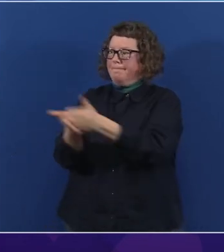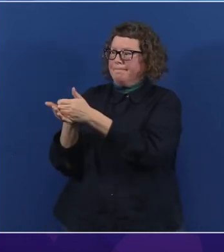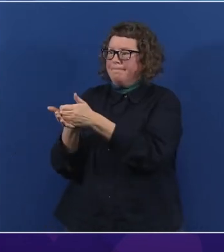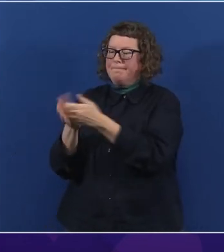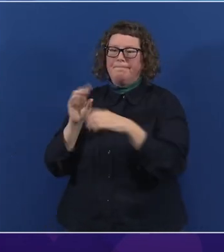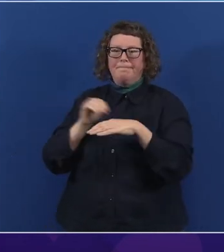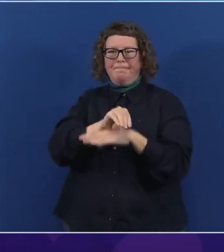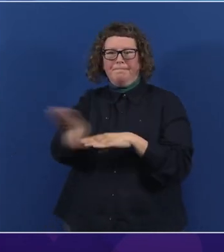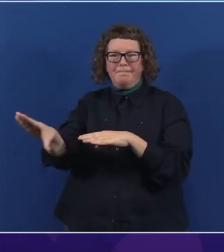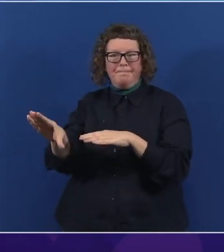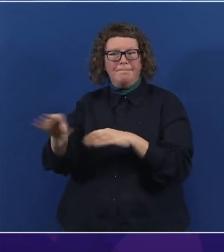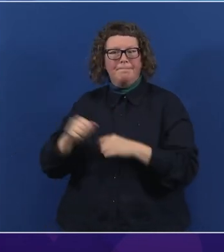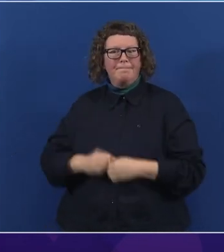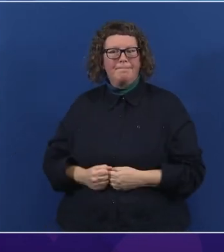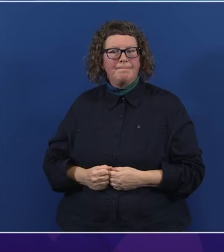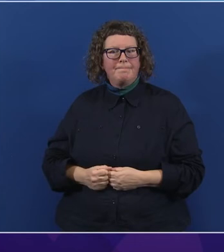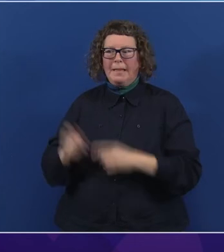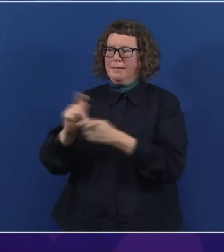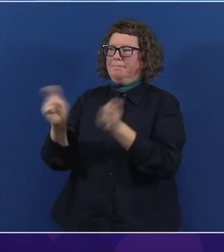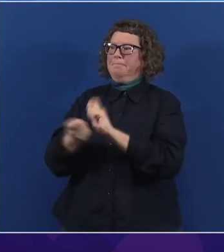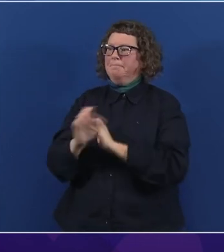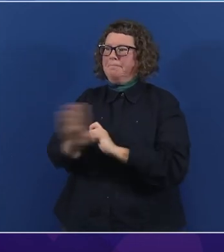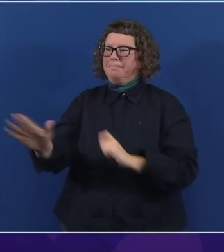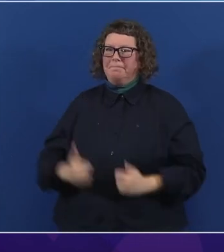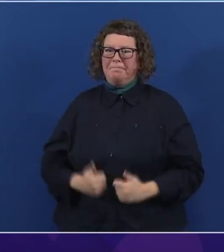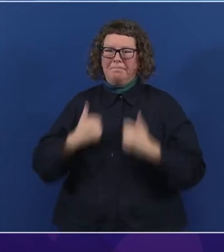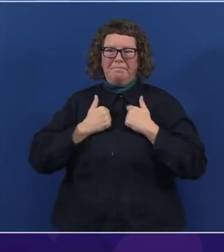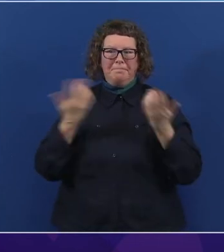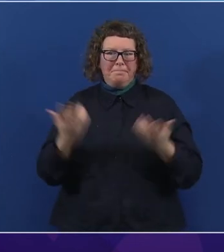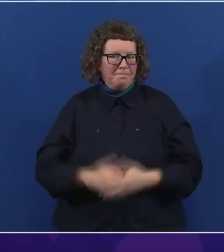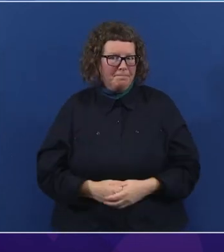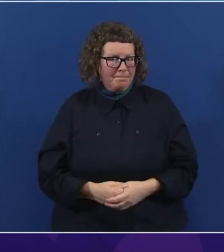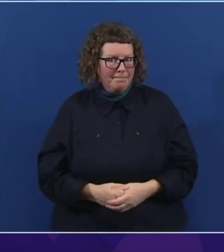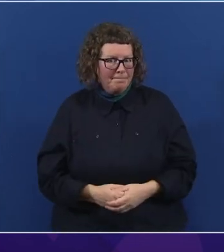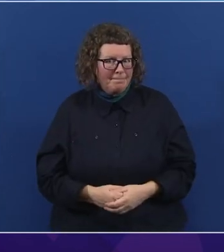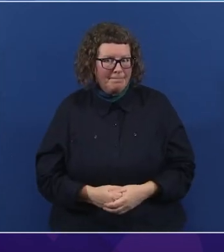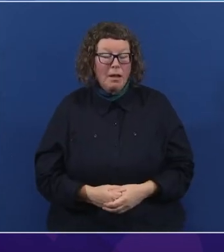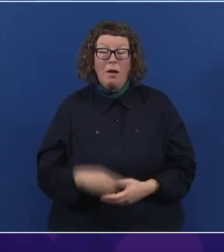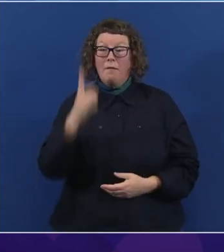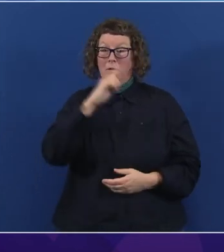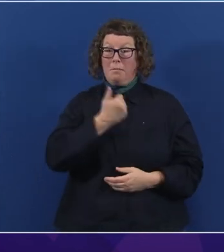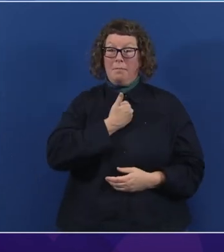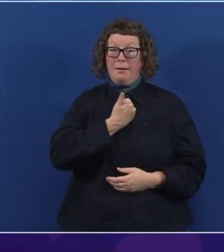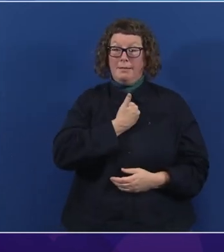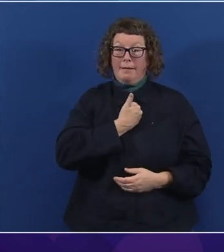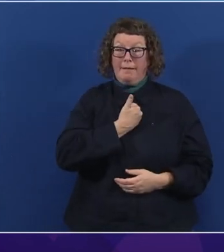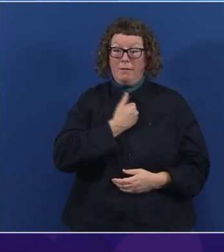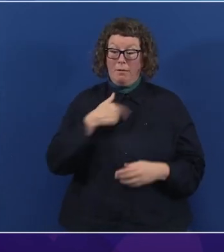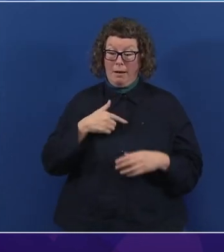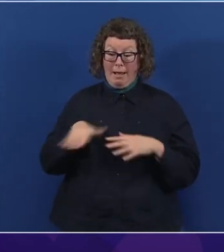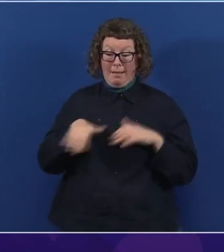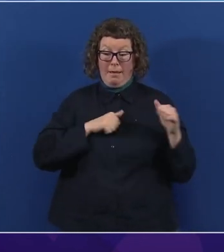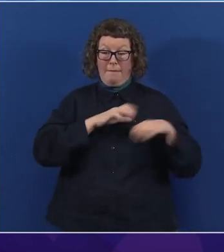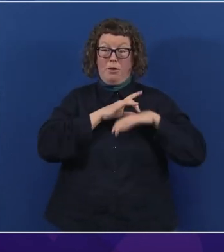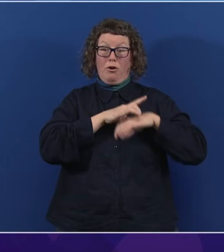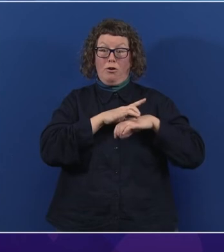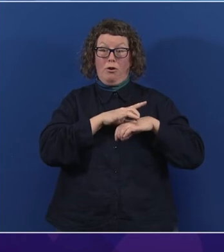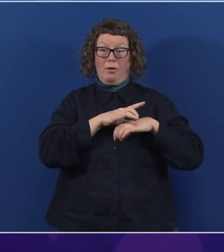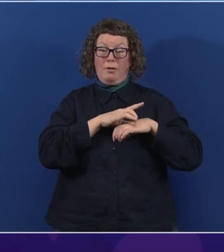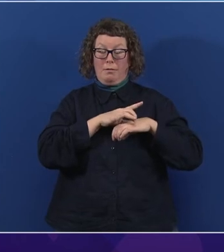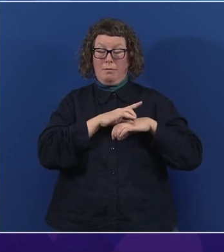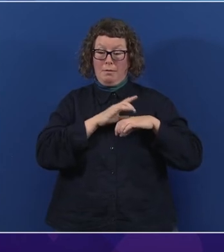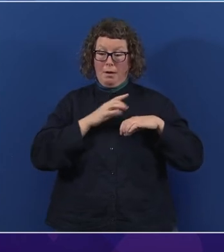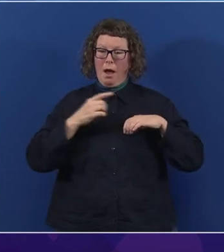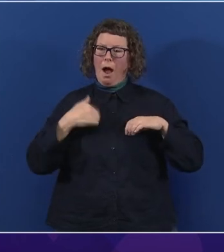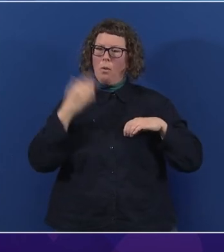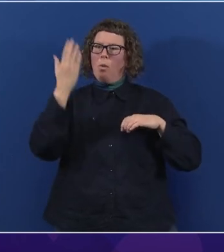difference in another human's life? Again, for me, when I leave this planet, that's what I want to know,